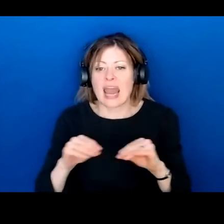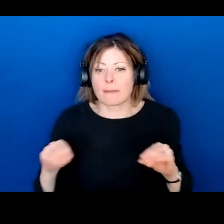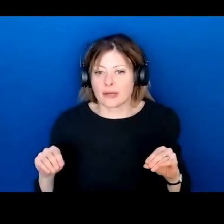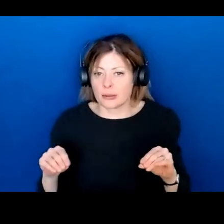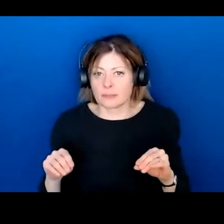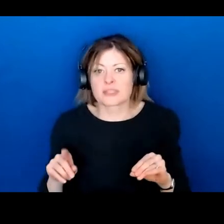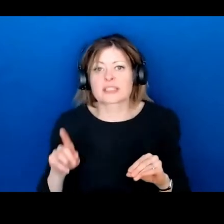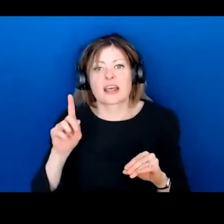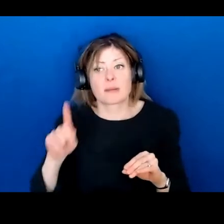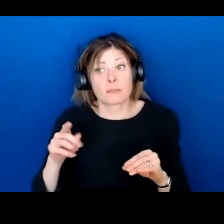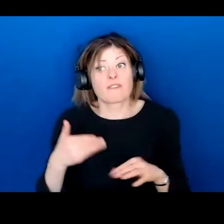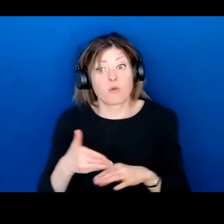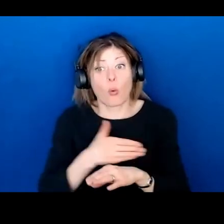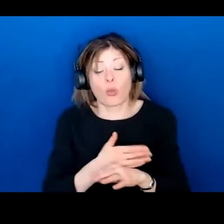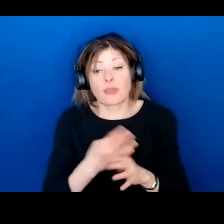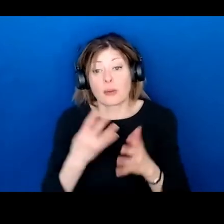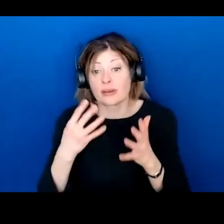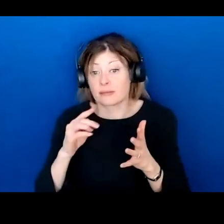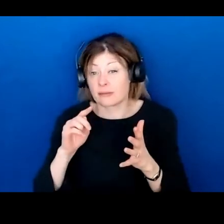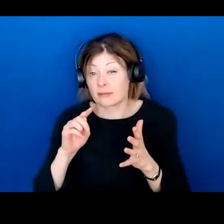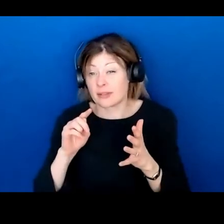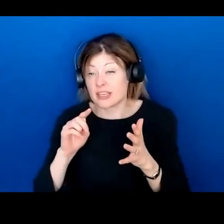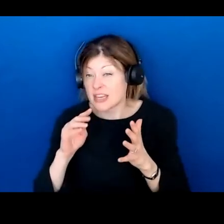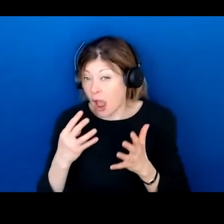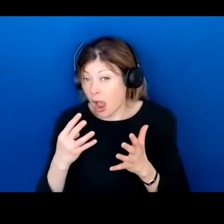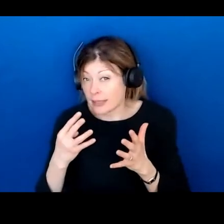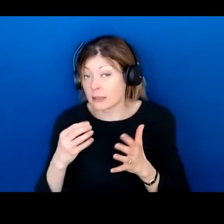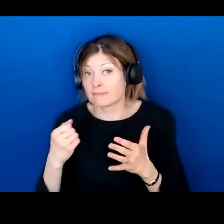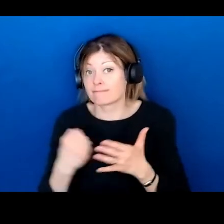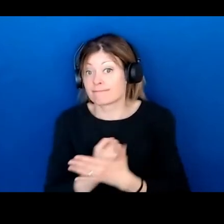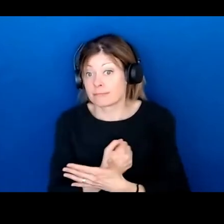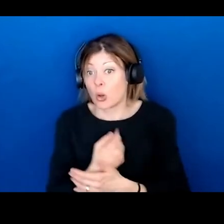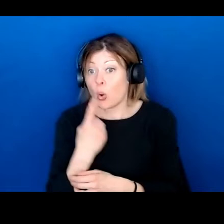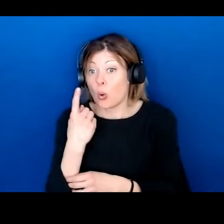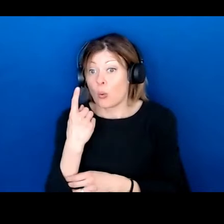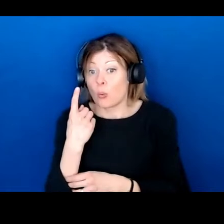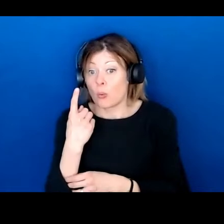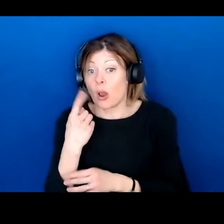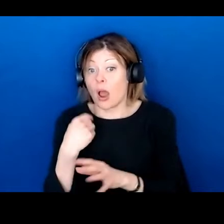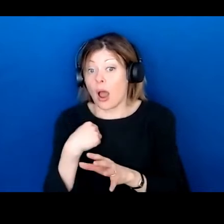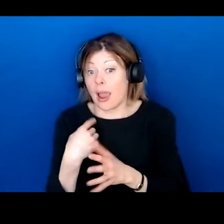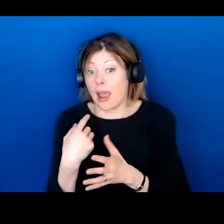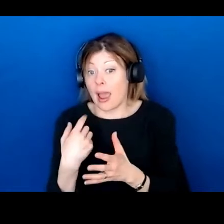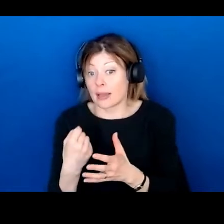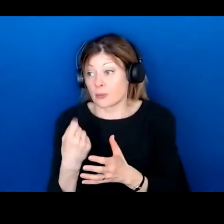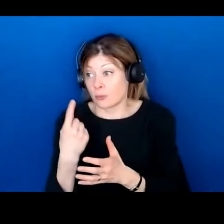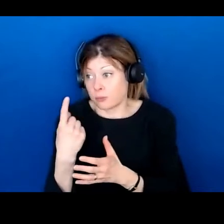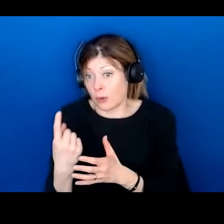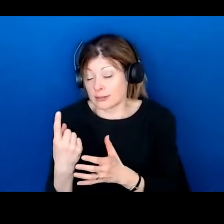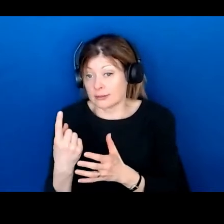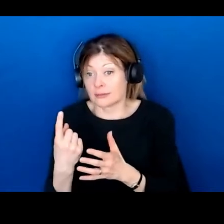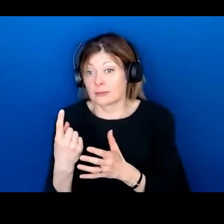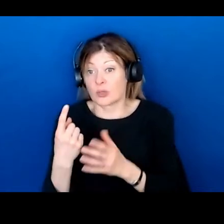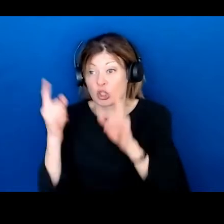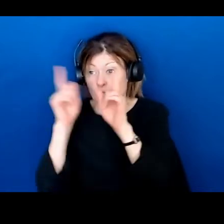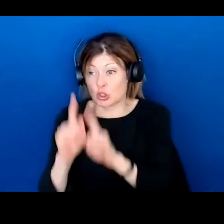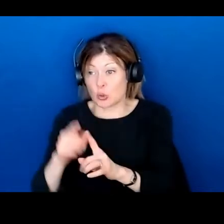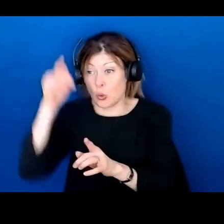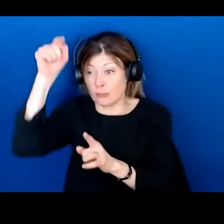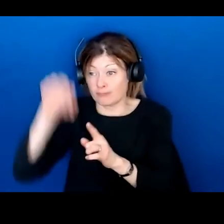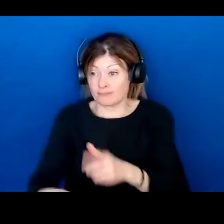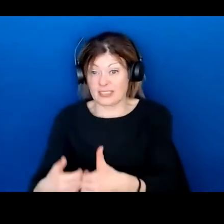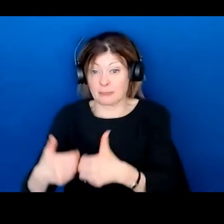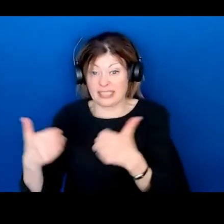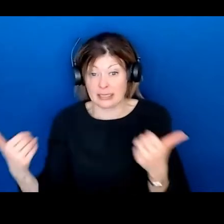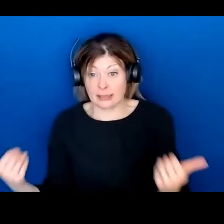life during a storm, which split it in half, and I couldn't save it. So, and mine